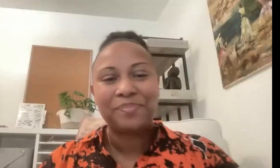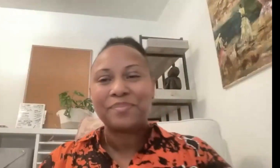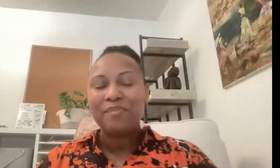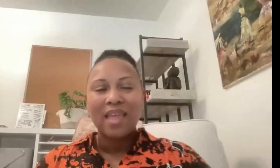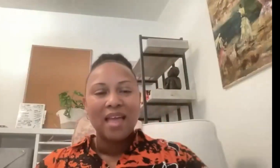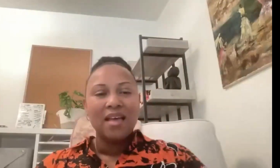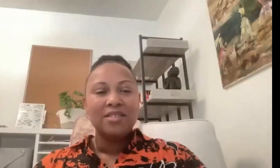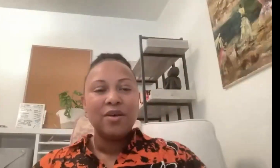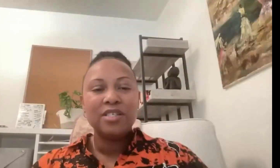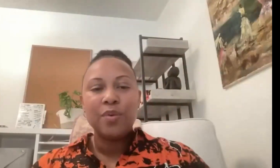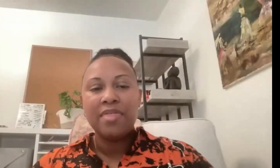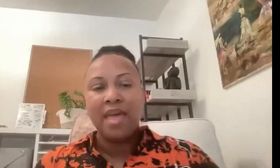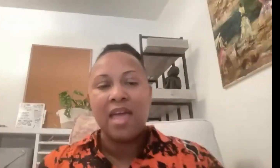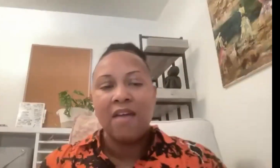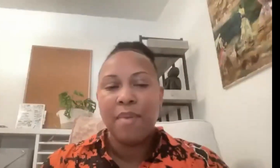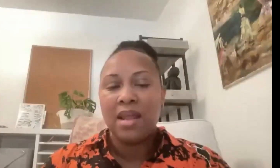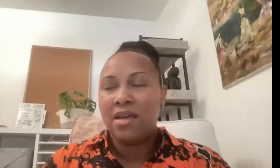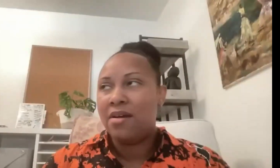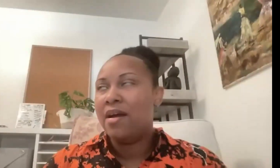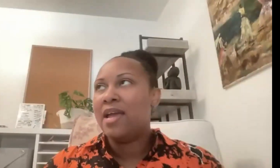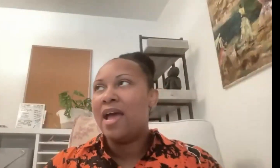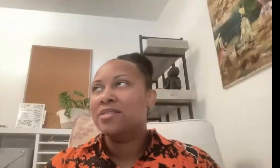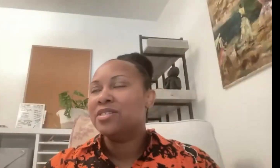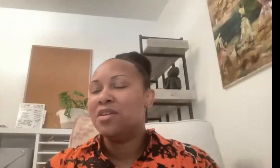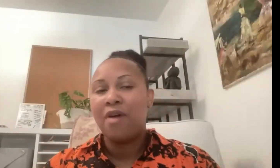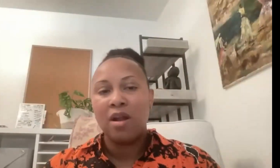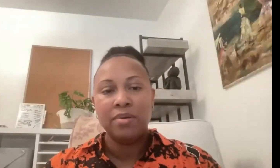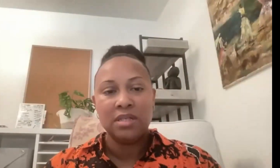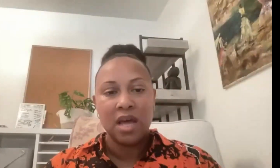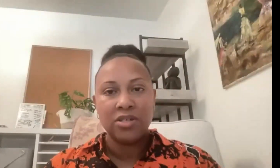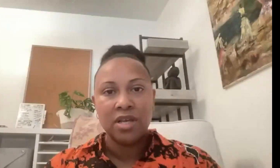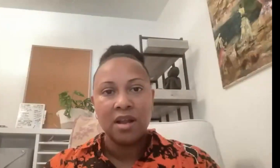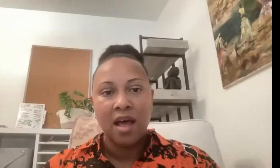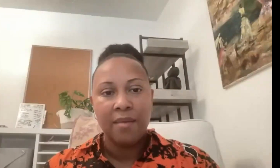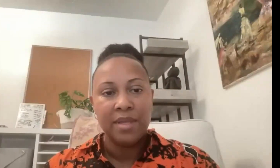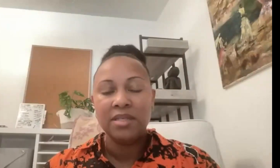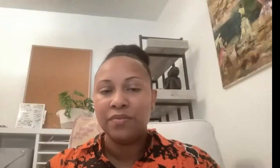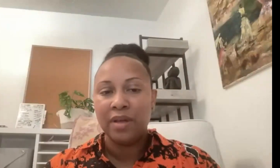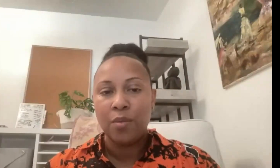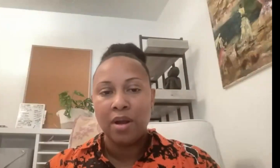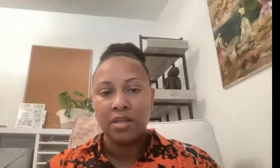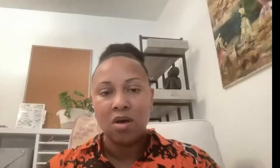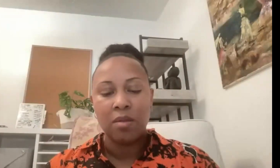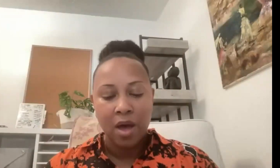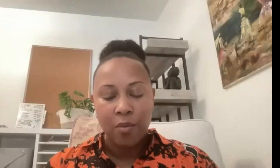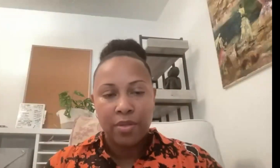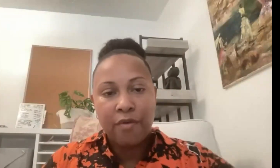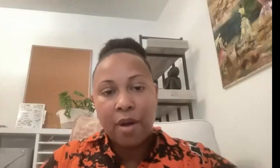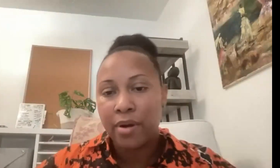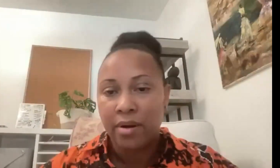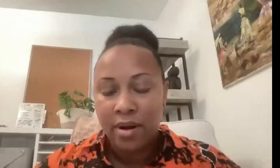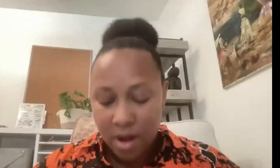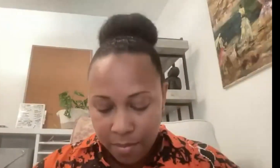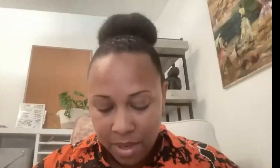right. So I just want to thank everybody here. Again, just incredible discussion. This is really what it's all about, where